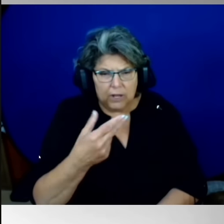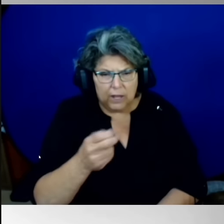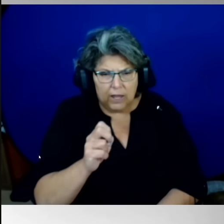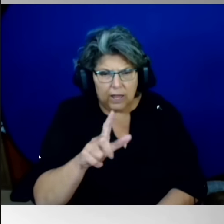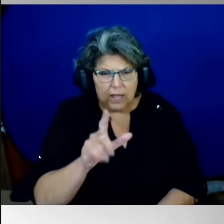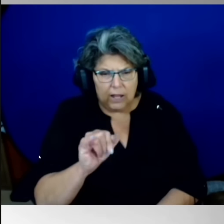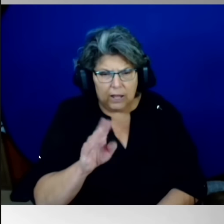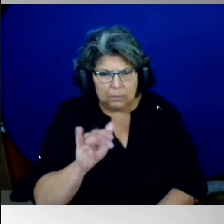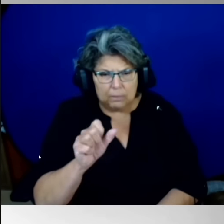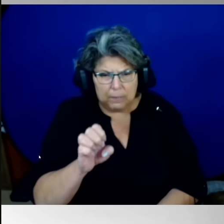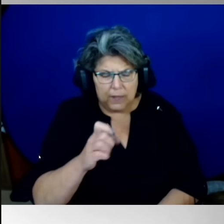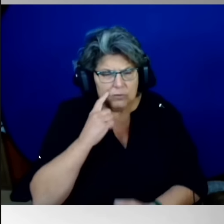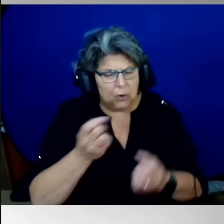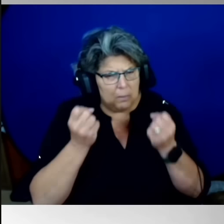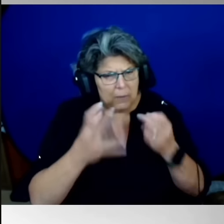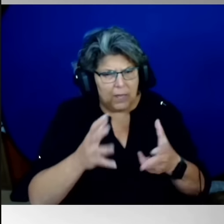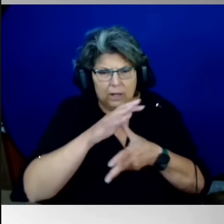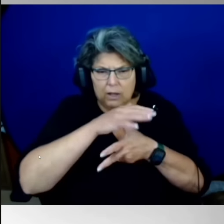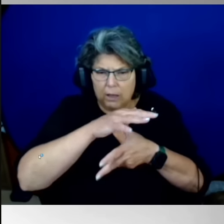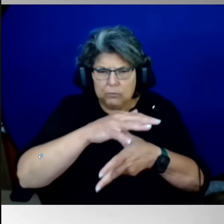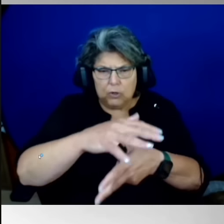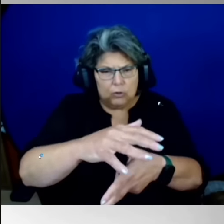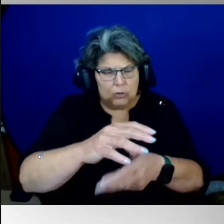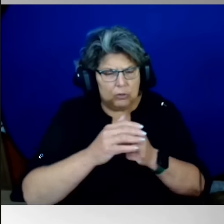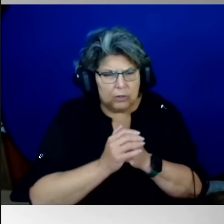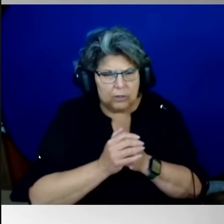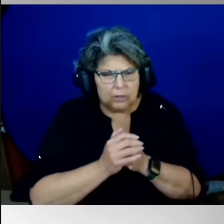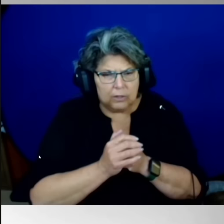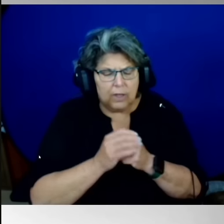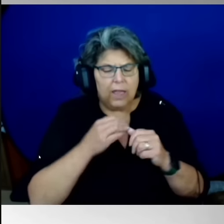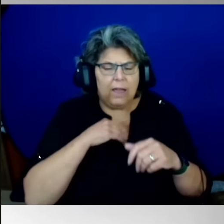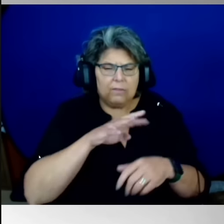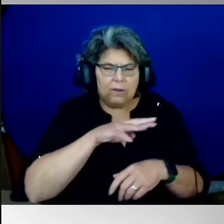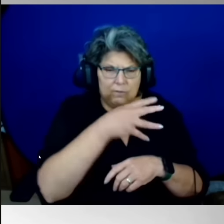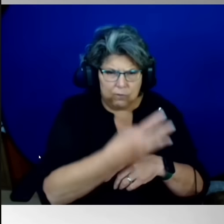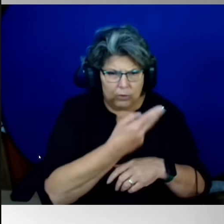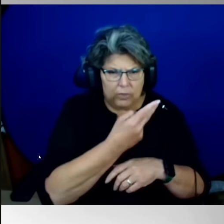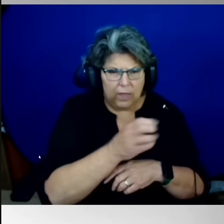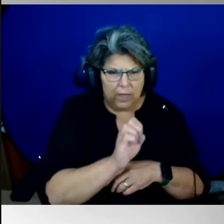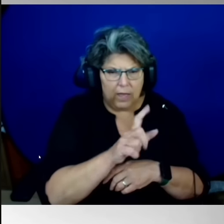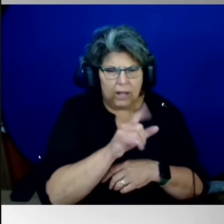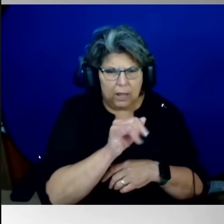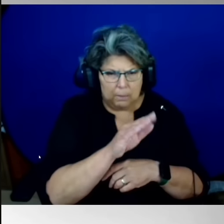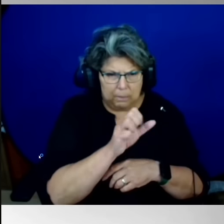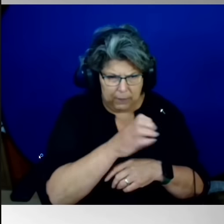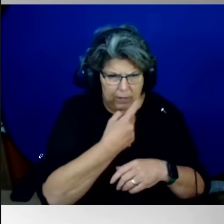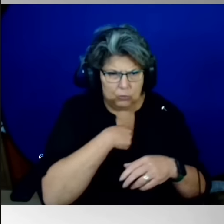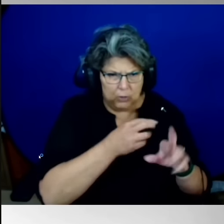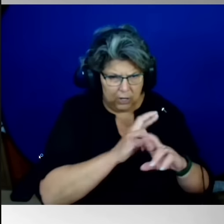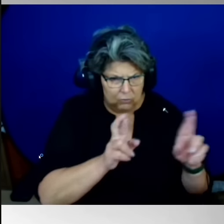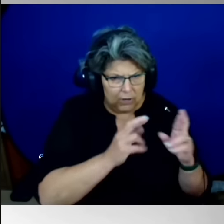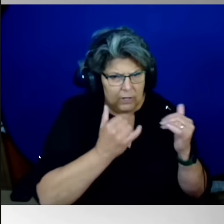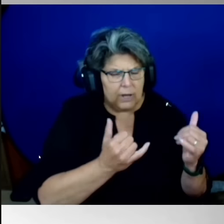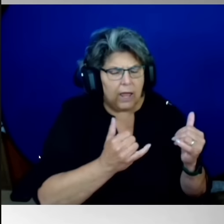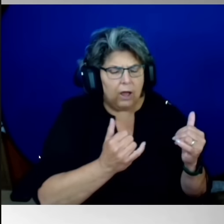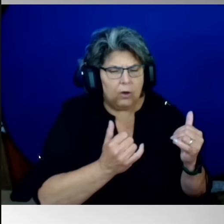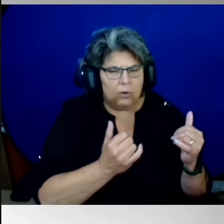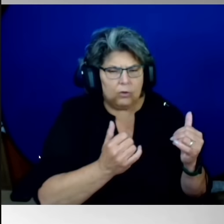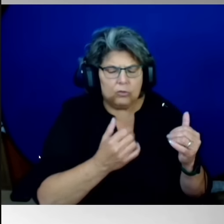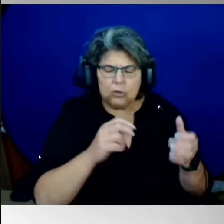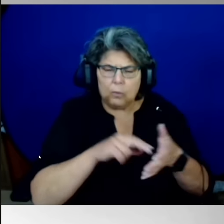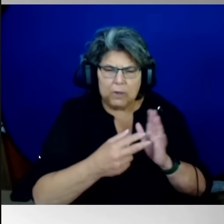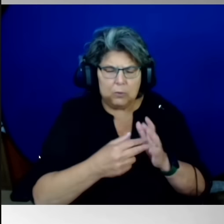lot of copters assigned to the incident, and we have a fourth helibase that we're standing up. So what that does for us is it gives us multiple points in which we can